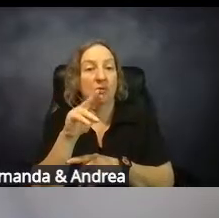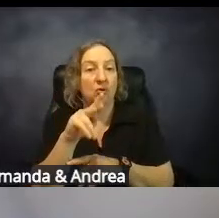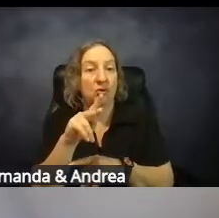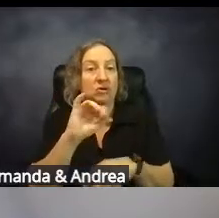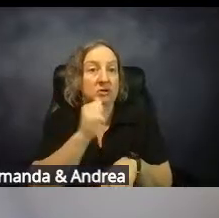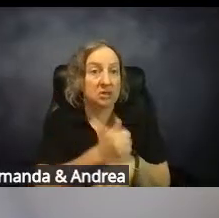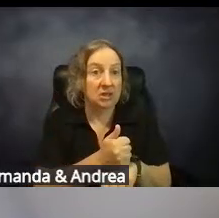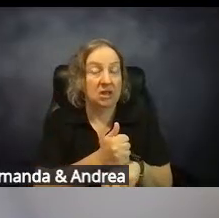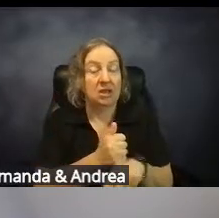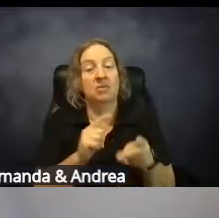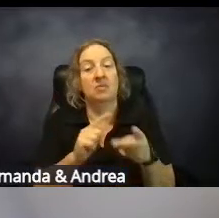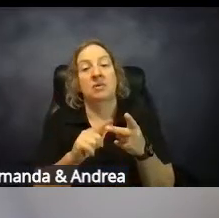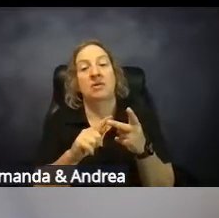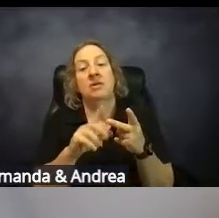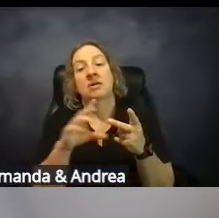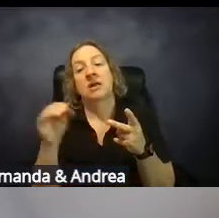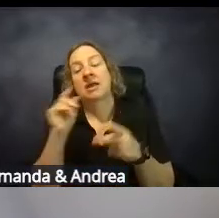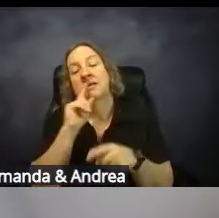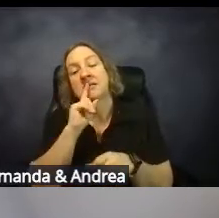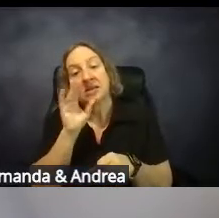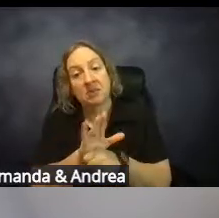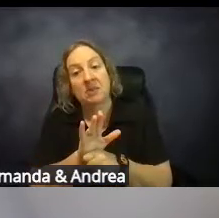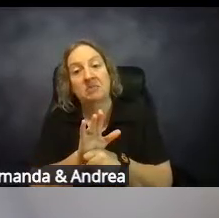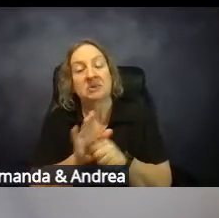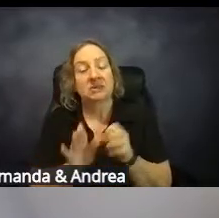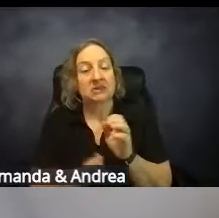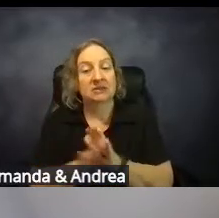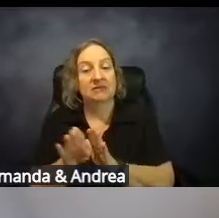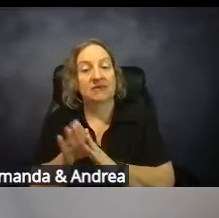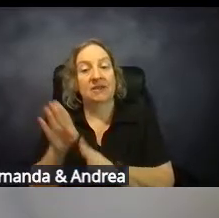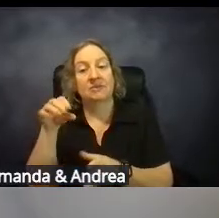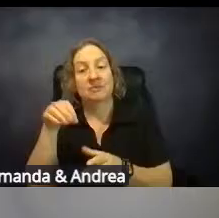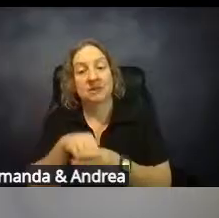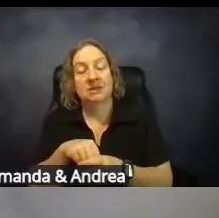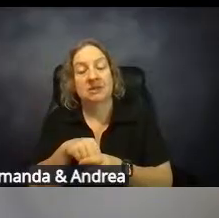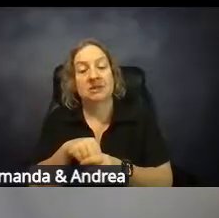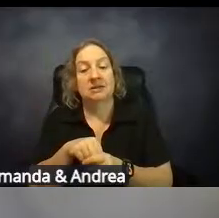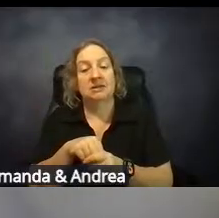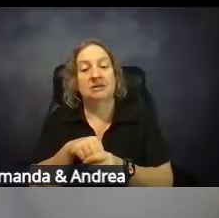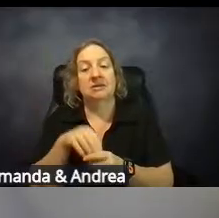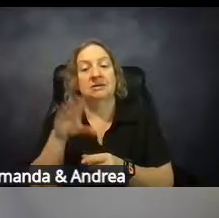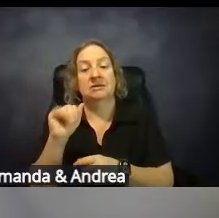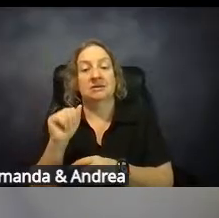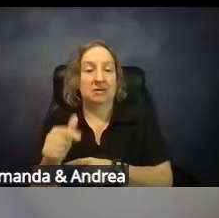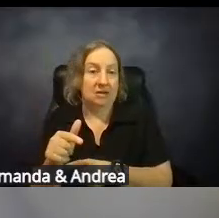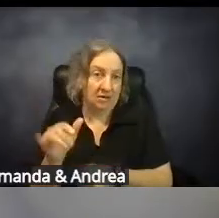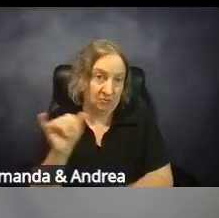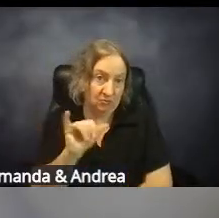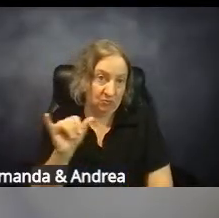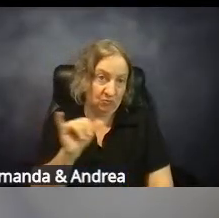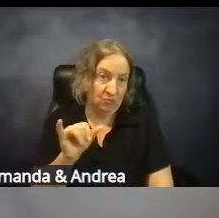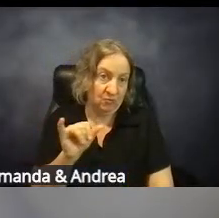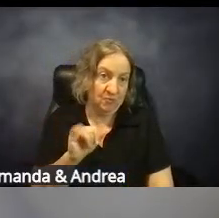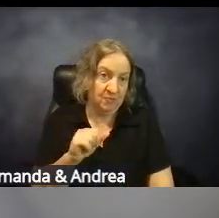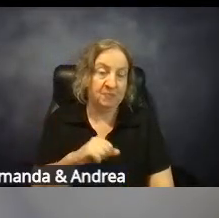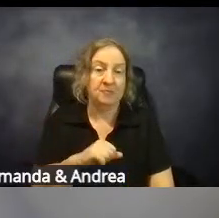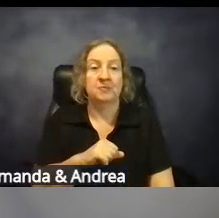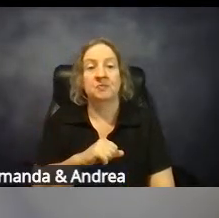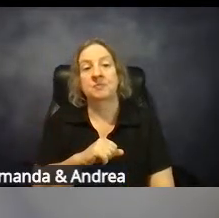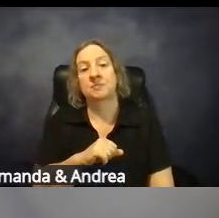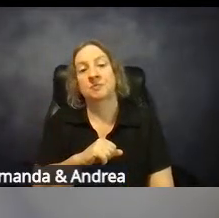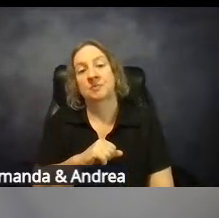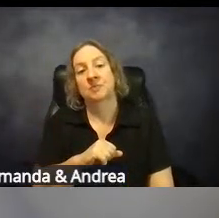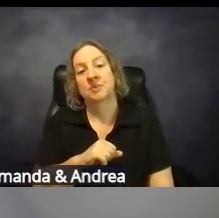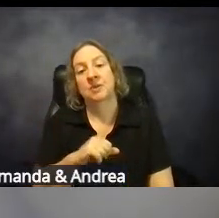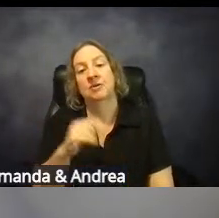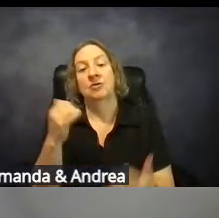as all the commitments developed in the CAG. So